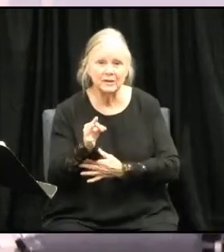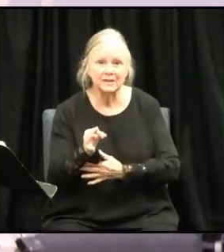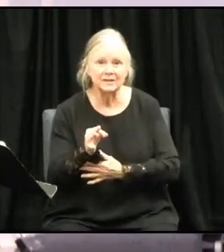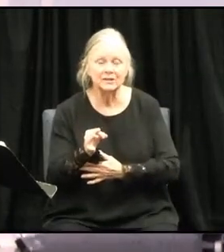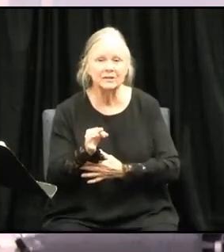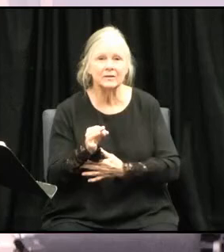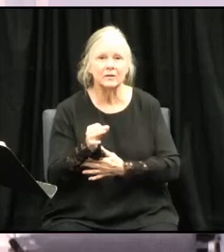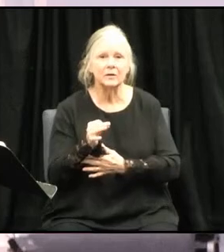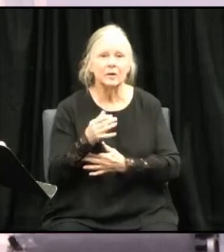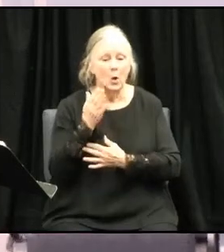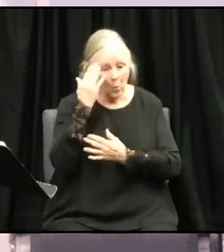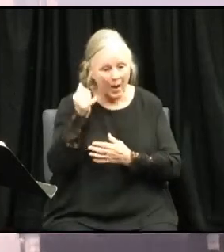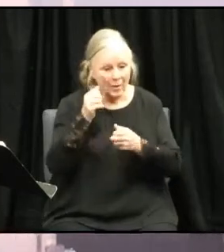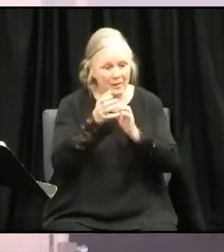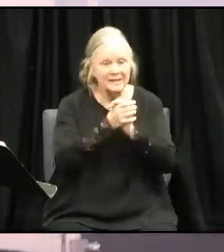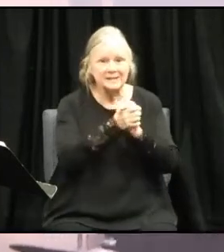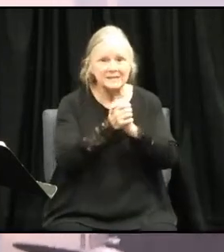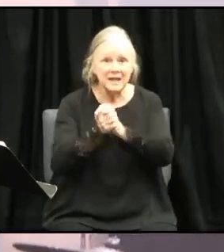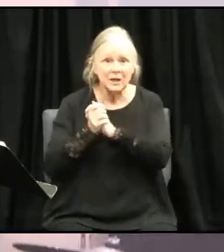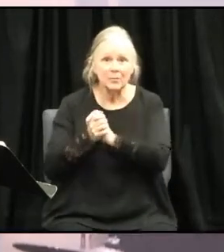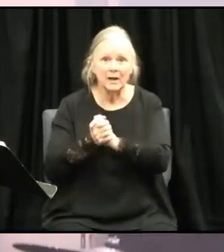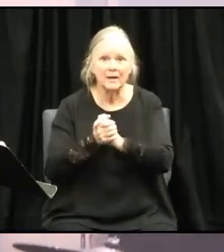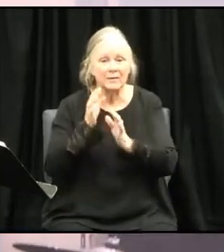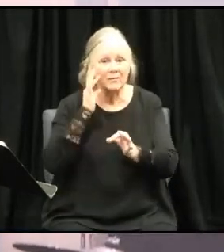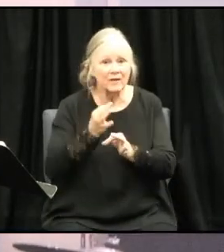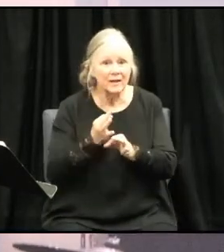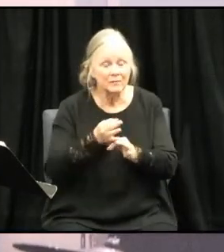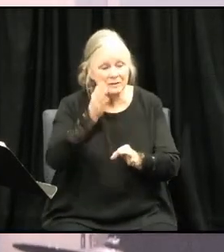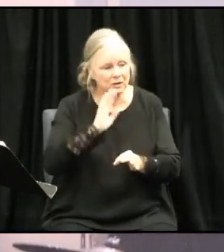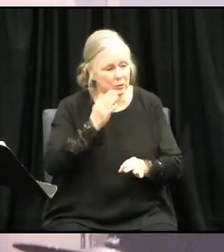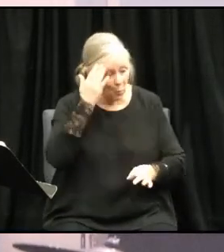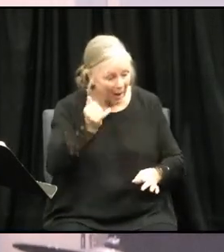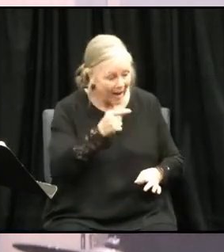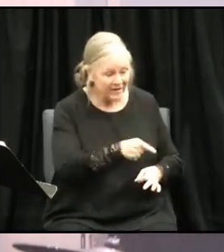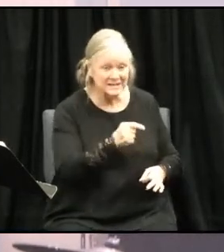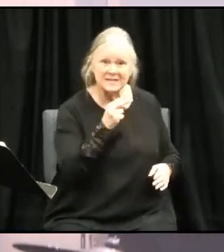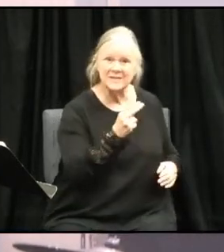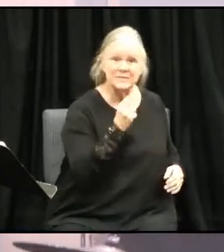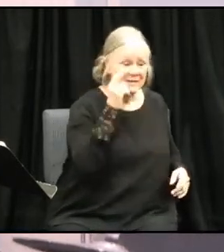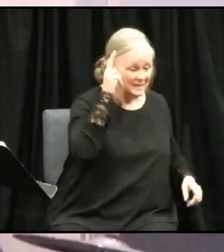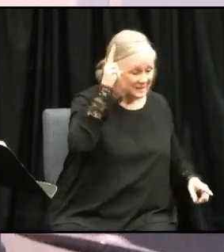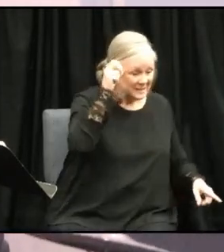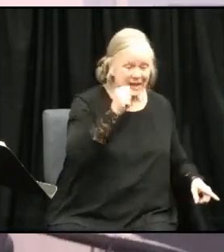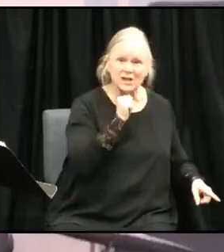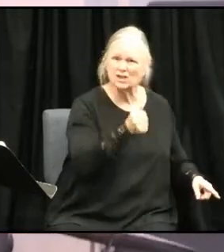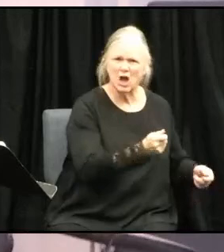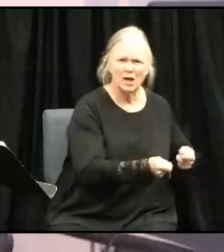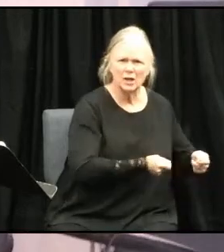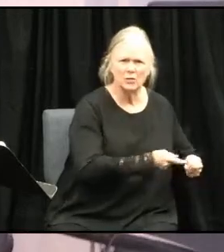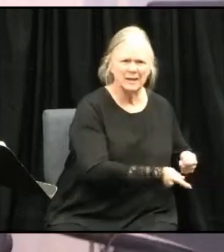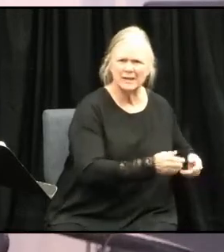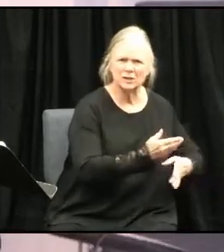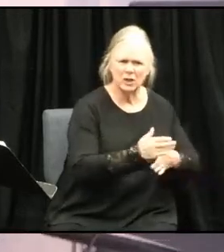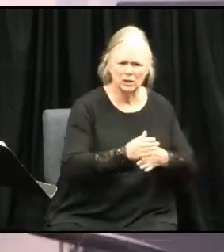the faithfulness of God? Because Satan's not in control. He doesn't share in any manner of throne. God Almighty sits upon